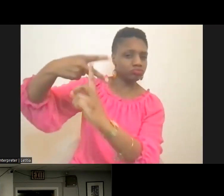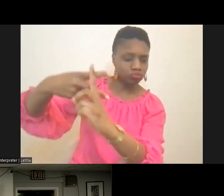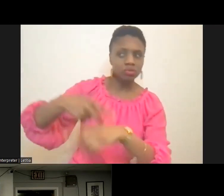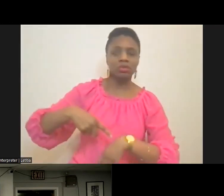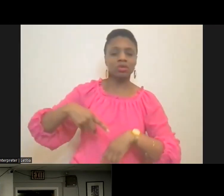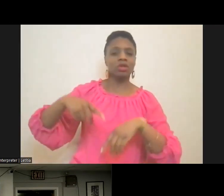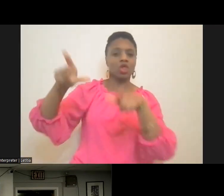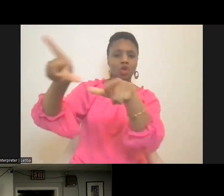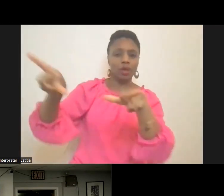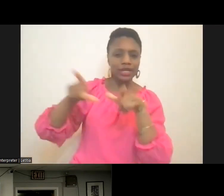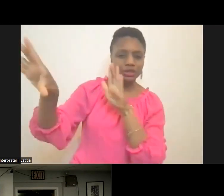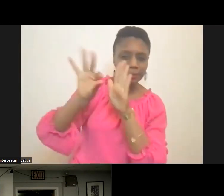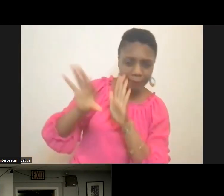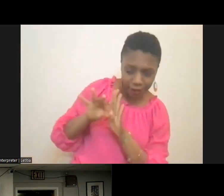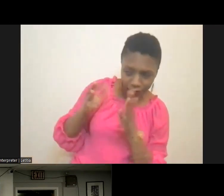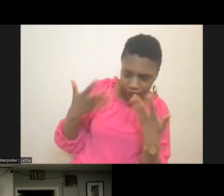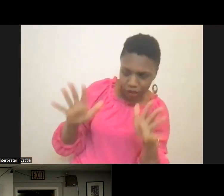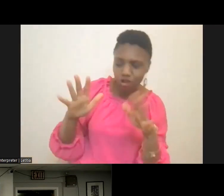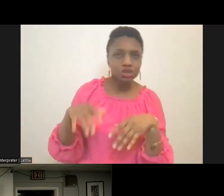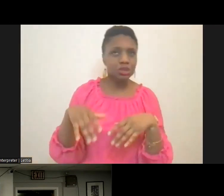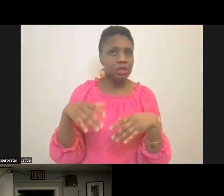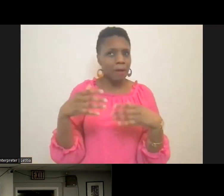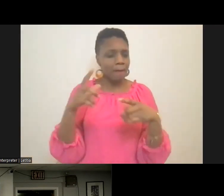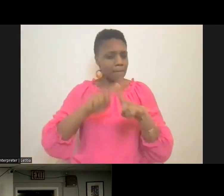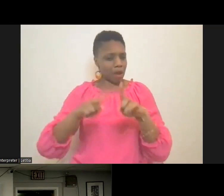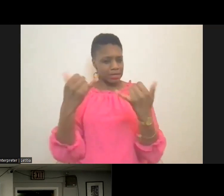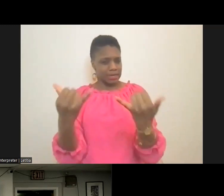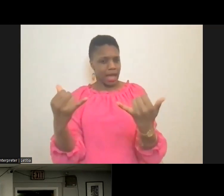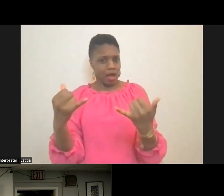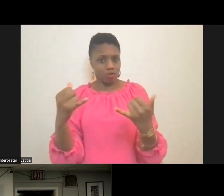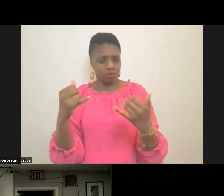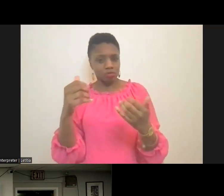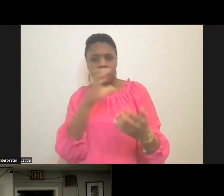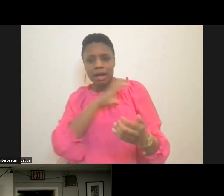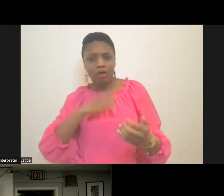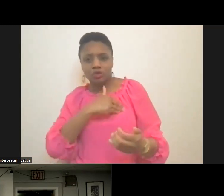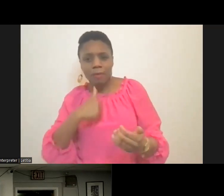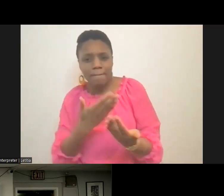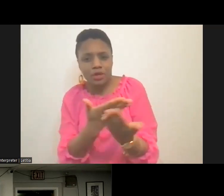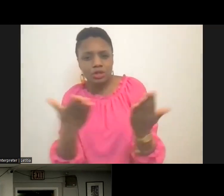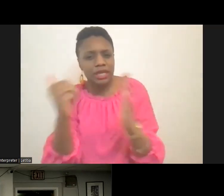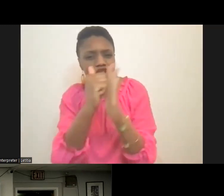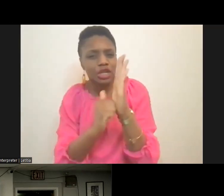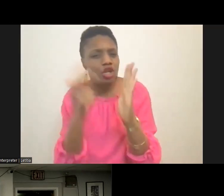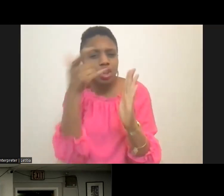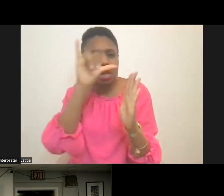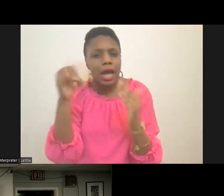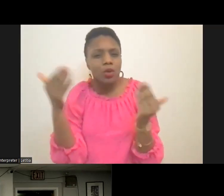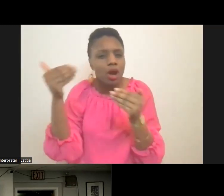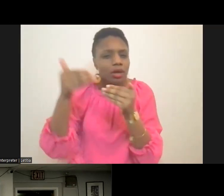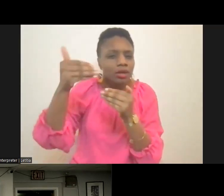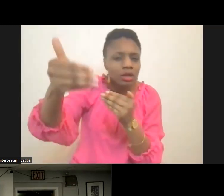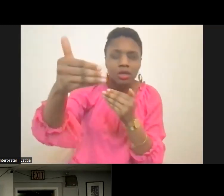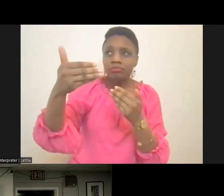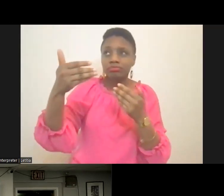we want to do with that space? How do council members want to utilize our time, their time, in between